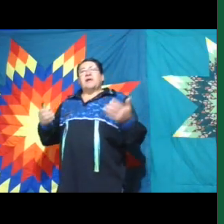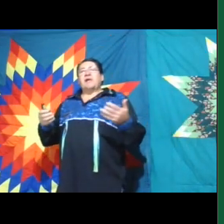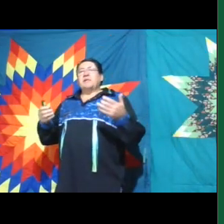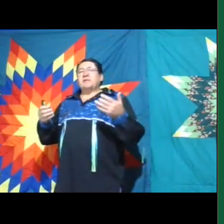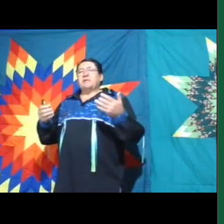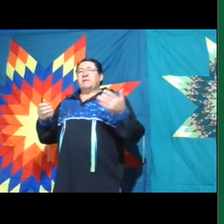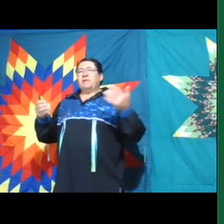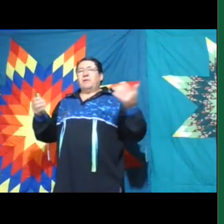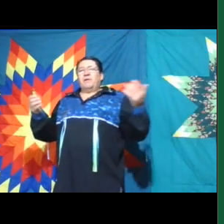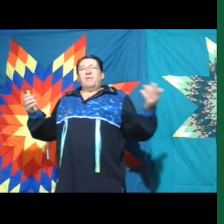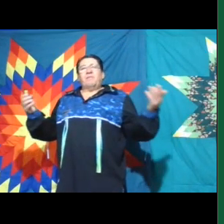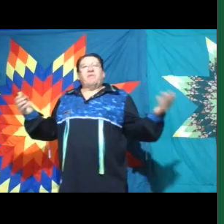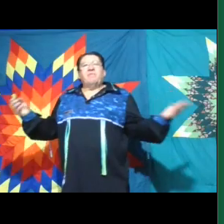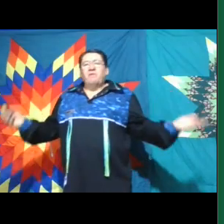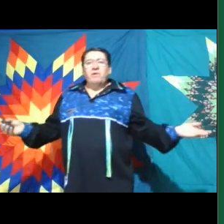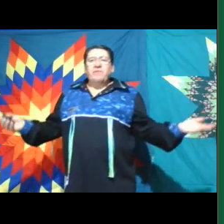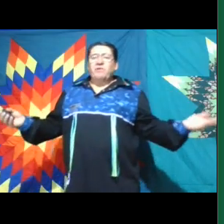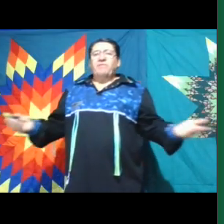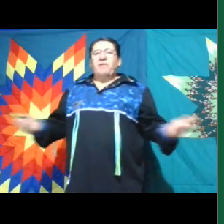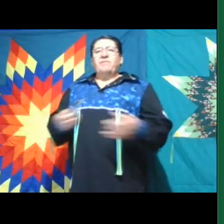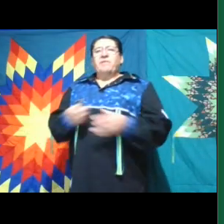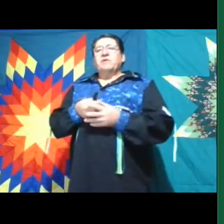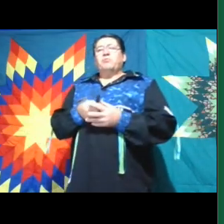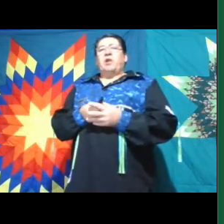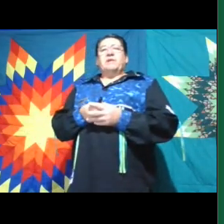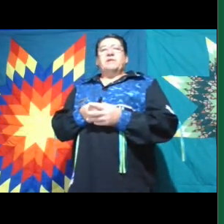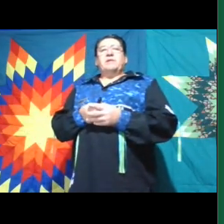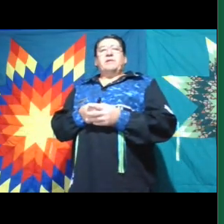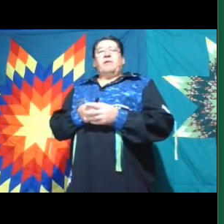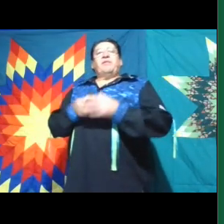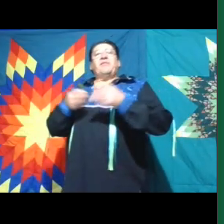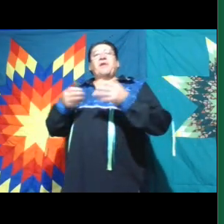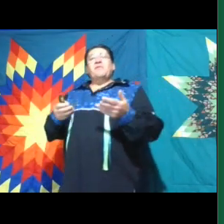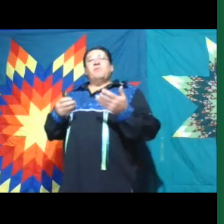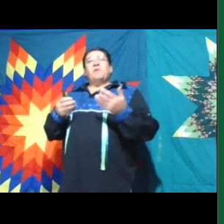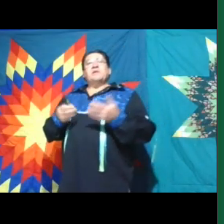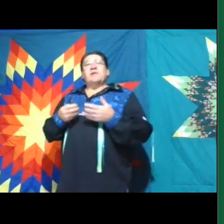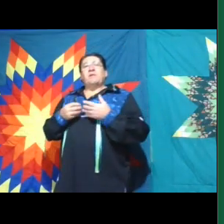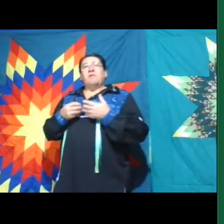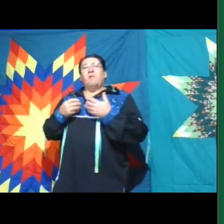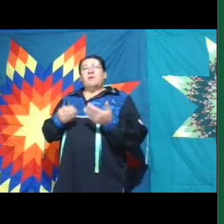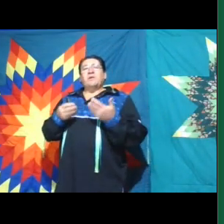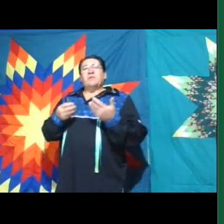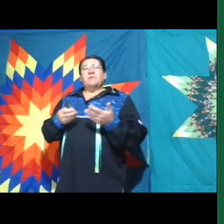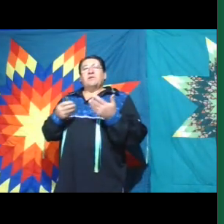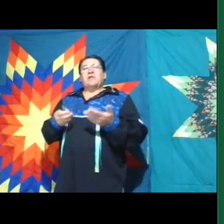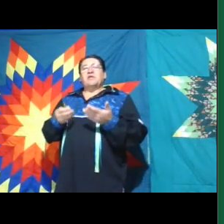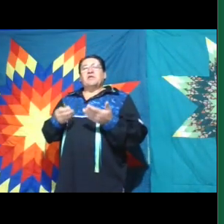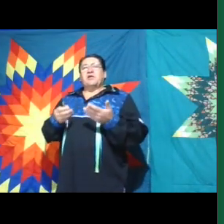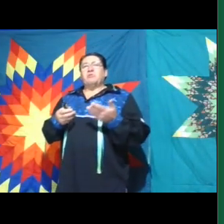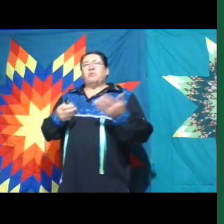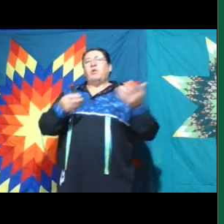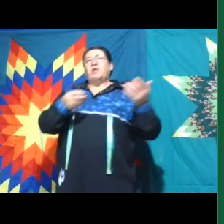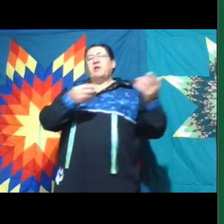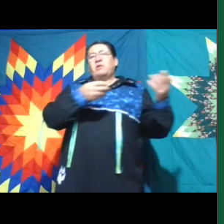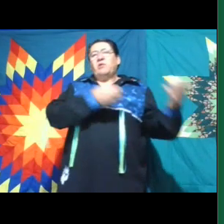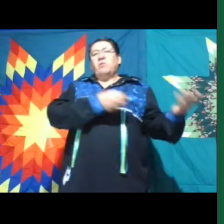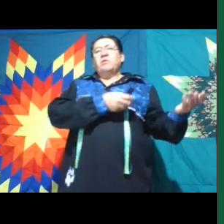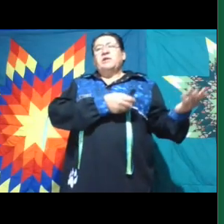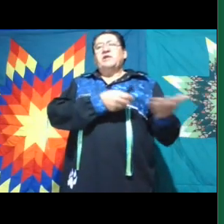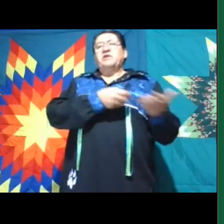those sites for 40, 45 years plus. They're the ones that are owning those relationships with